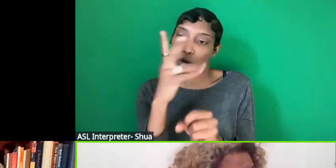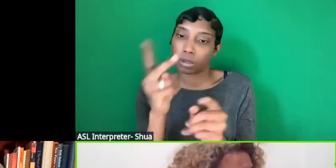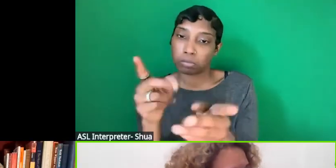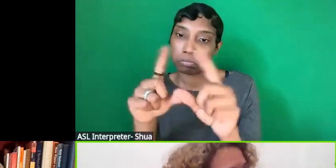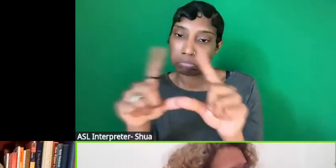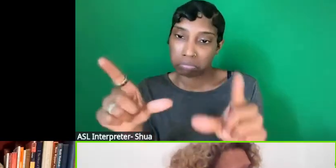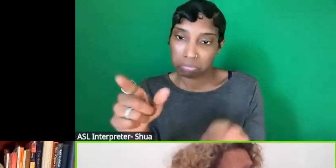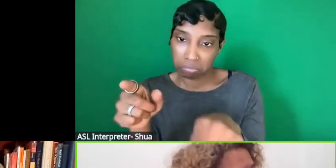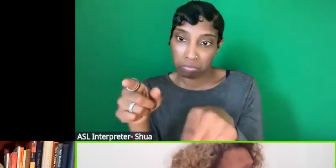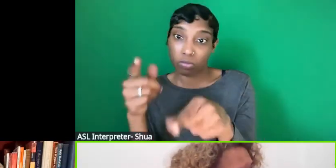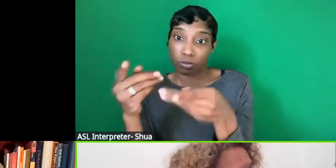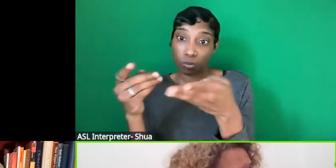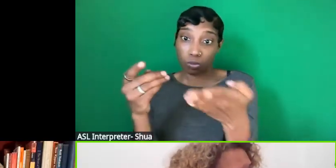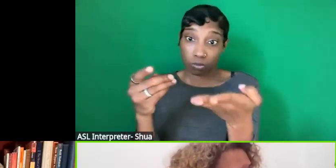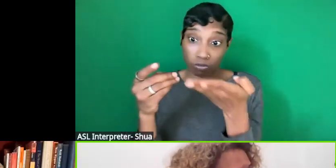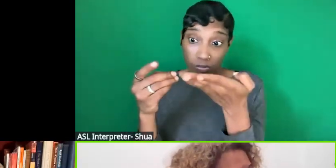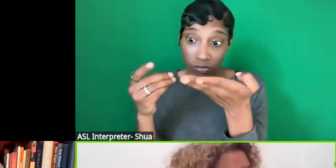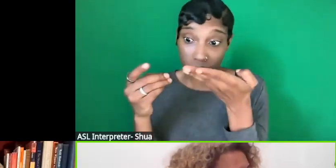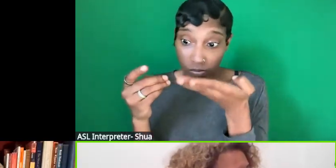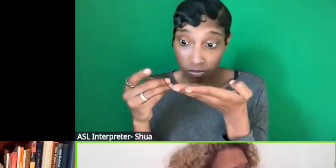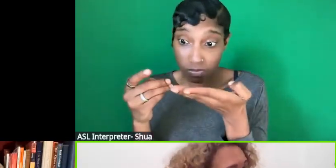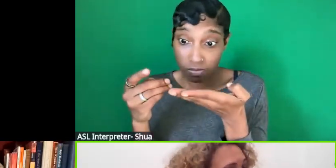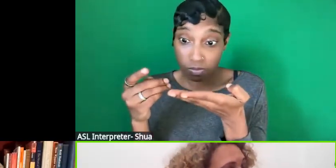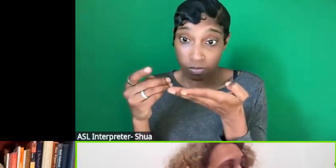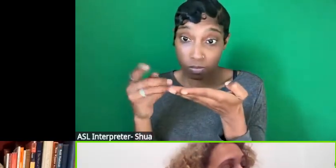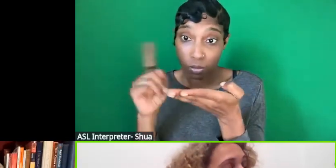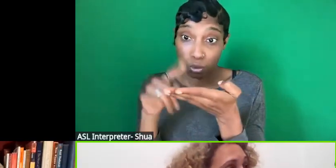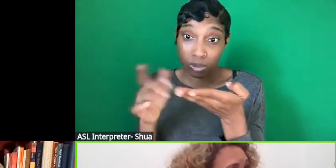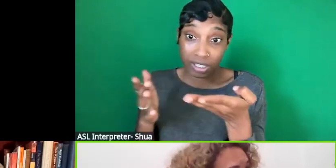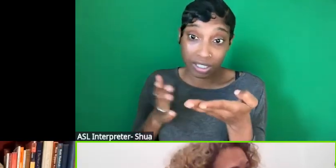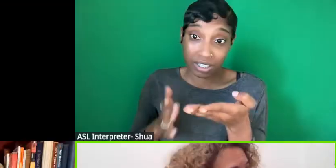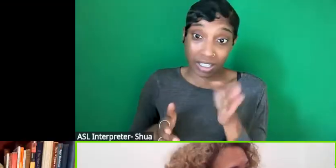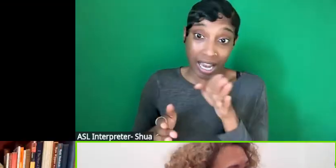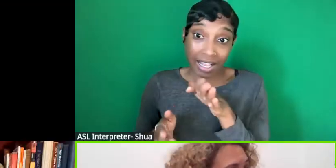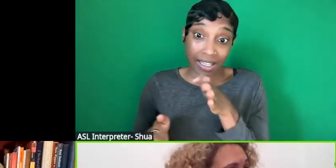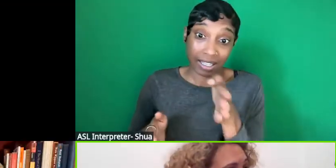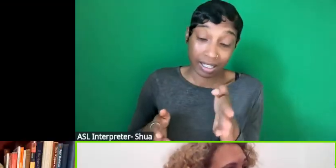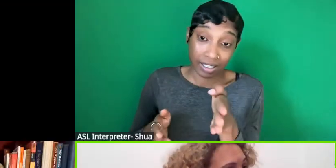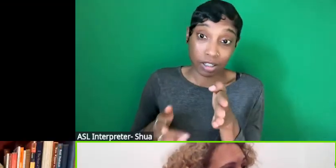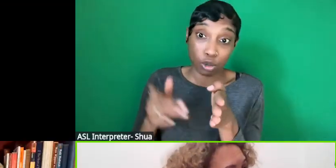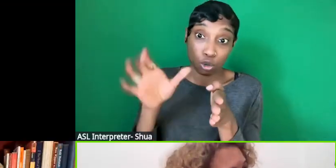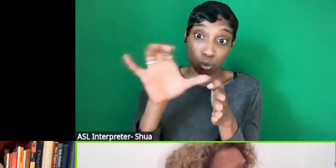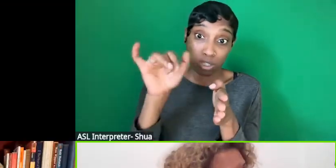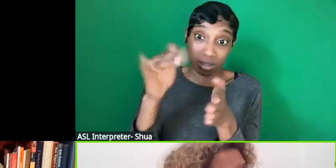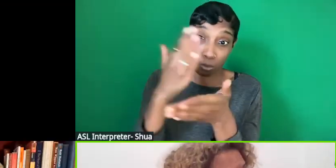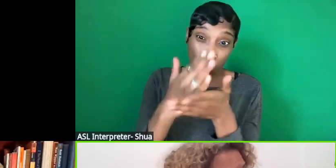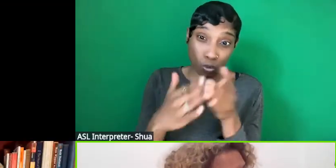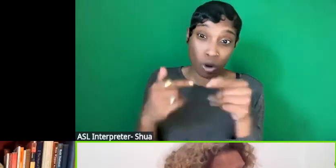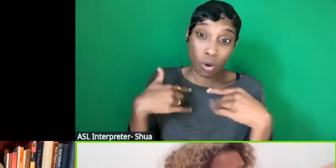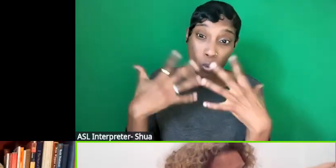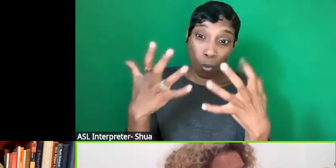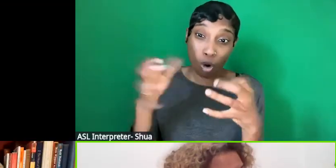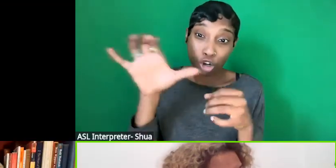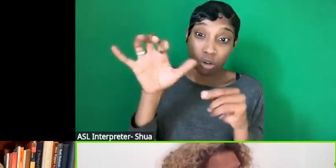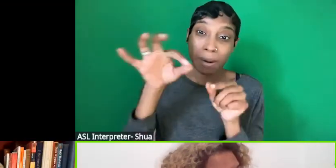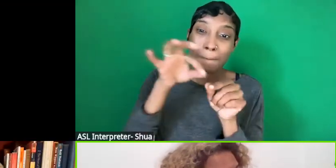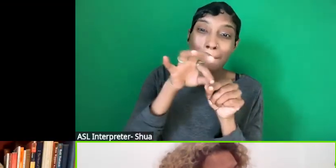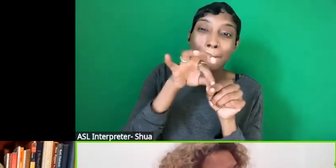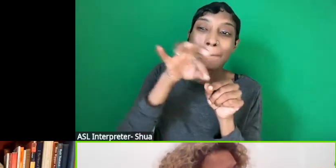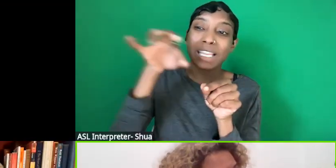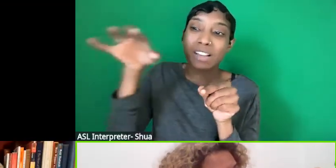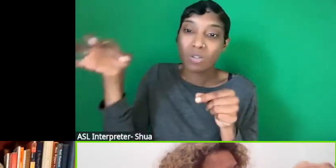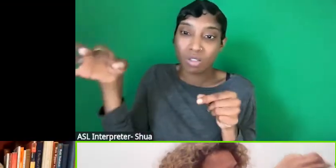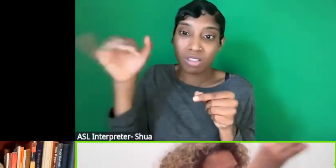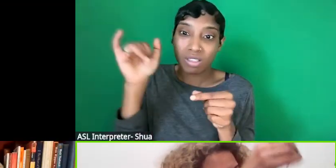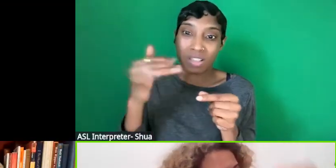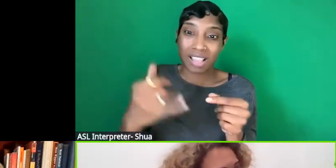like scroll over to the side to get that view. To do this part, what I want you to do is go ahead and peel